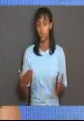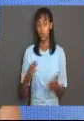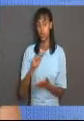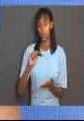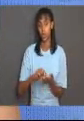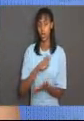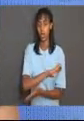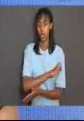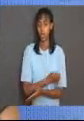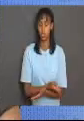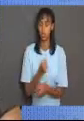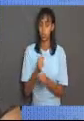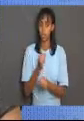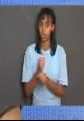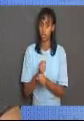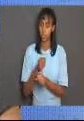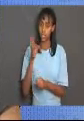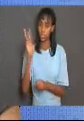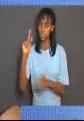Nuclear energy makes up